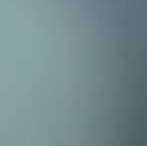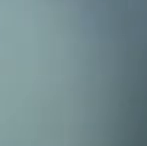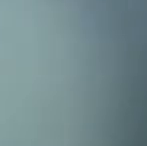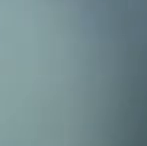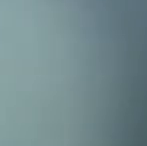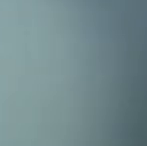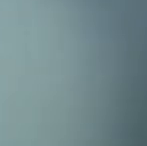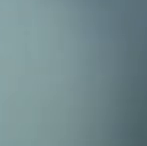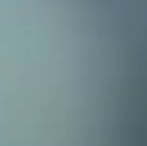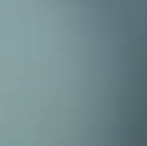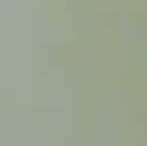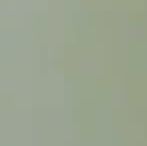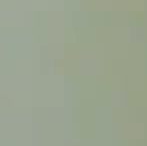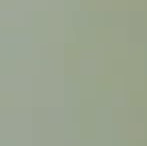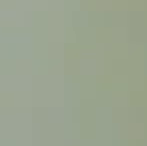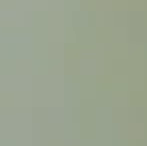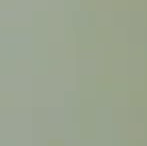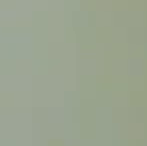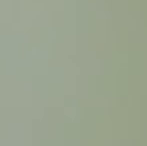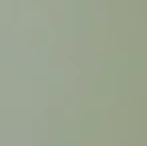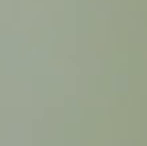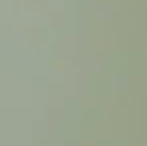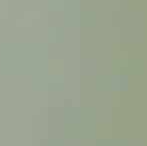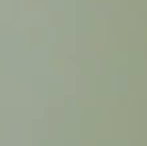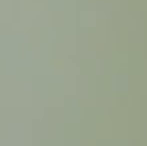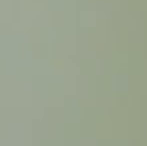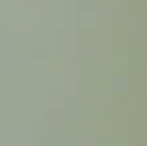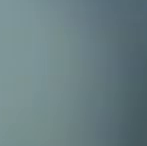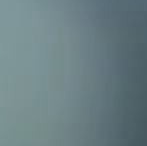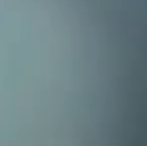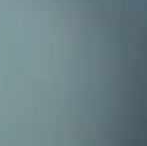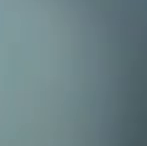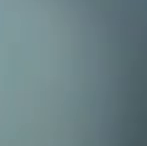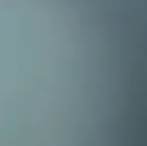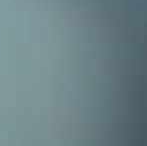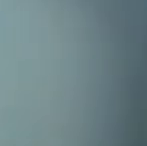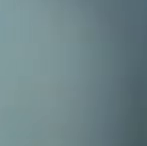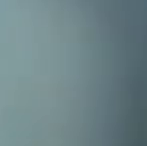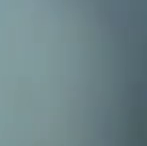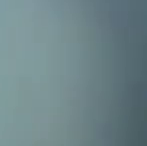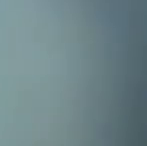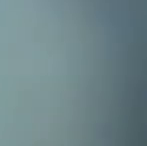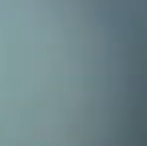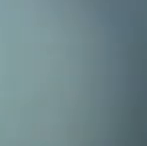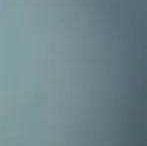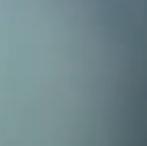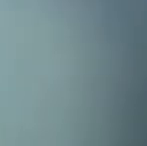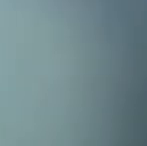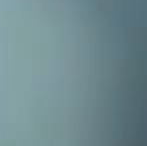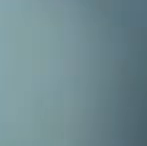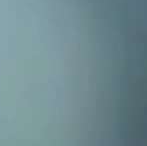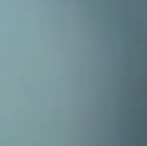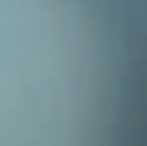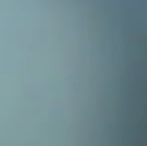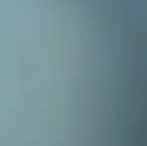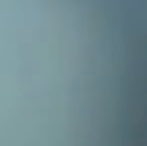because I failed at that for 10, 15 years. And now I bring them cookies, or honestly, I offer them plants, because I